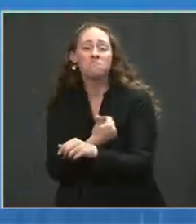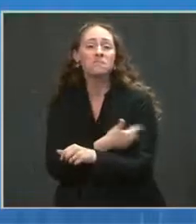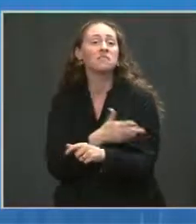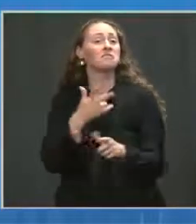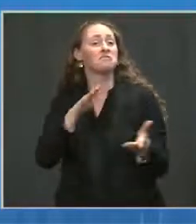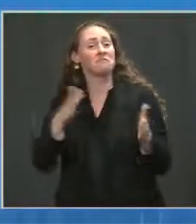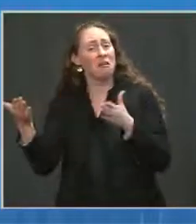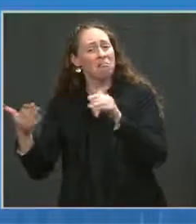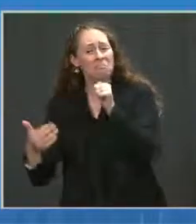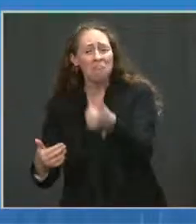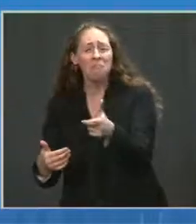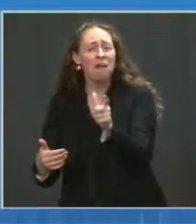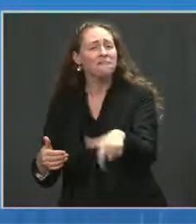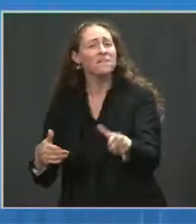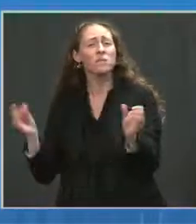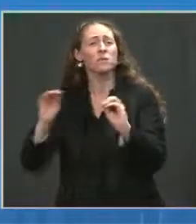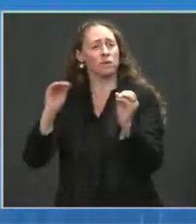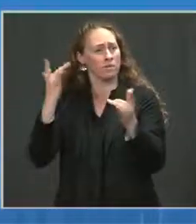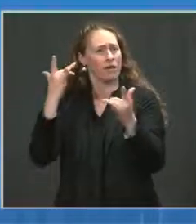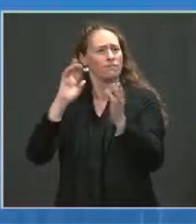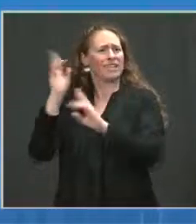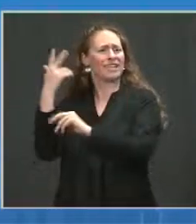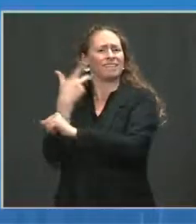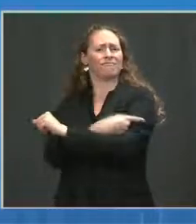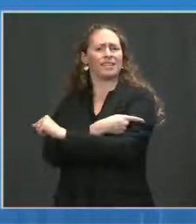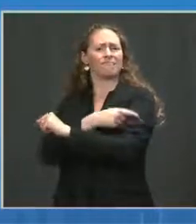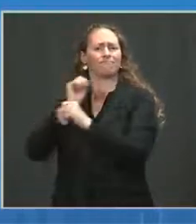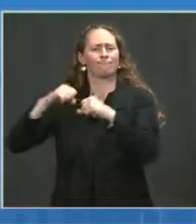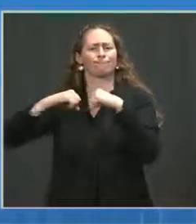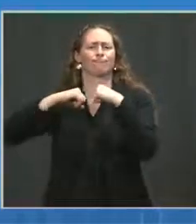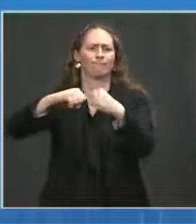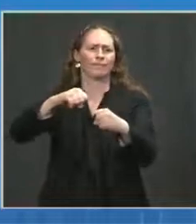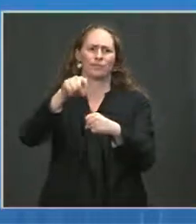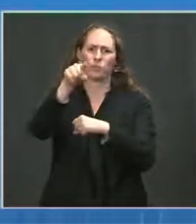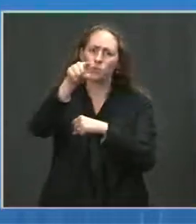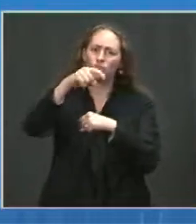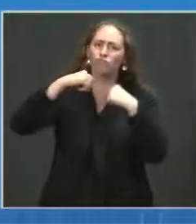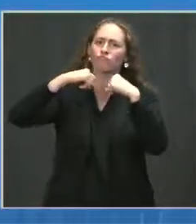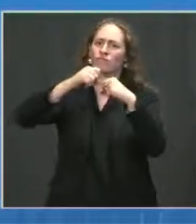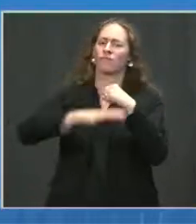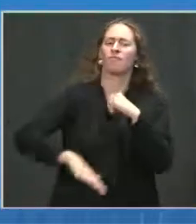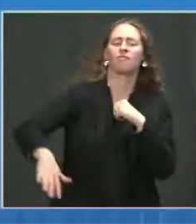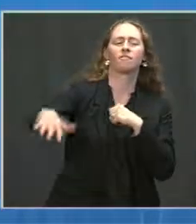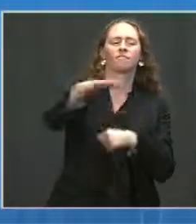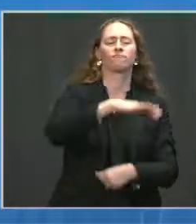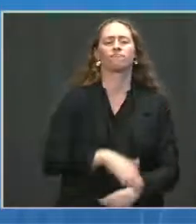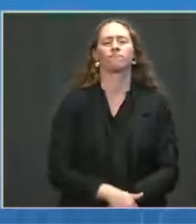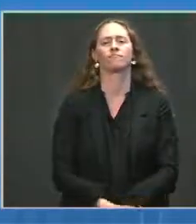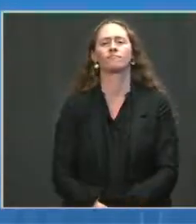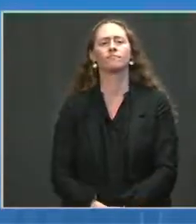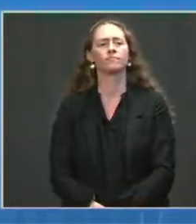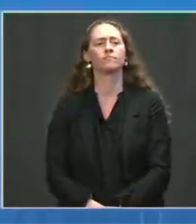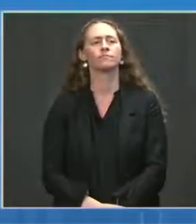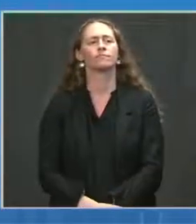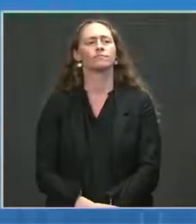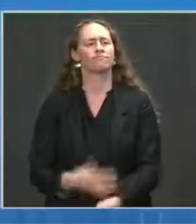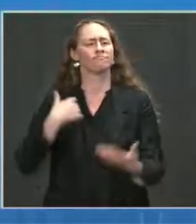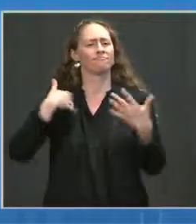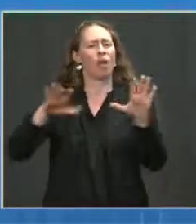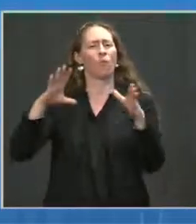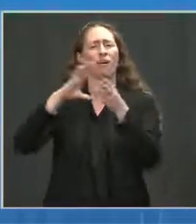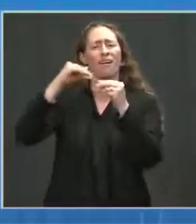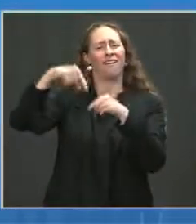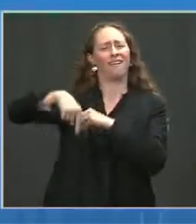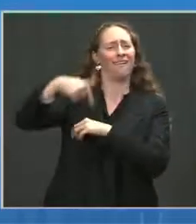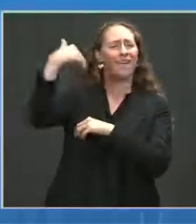protection both for individuals and communities across the country. As I have said before, this remains a pandemic